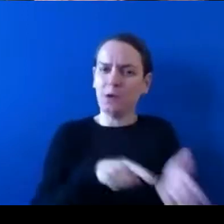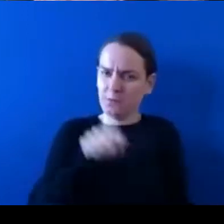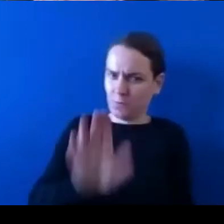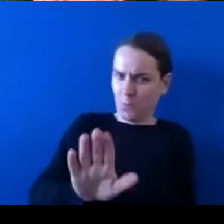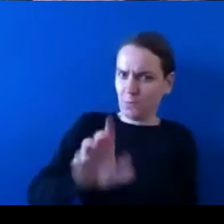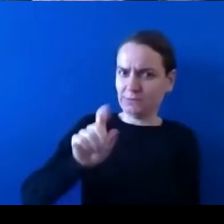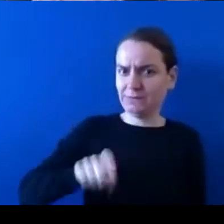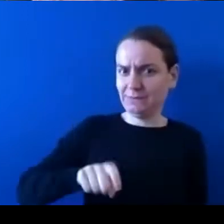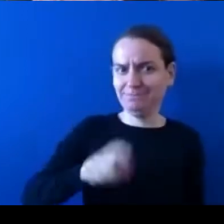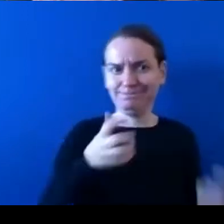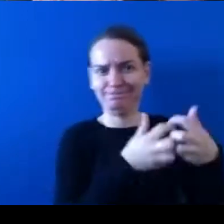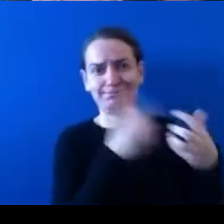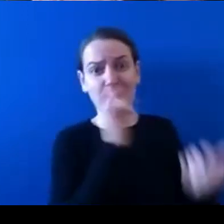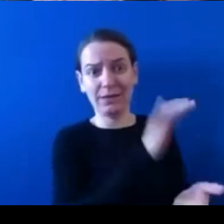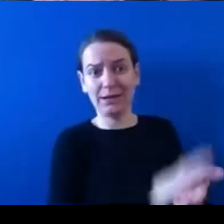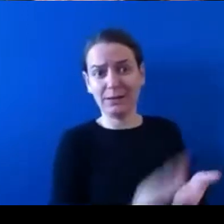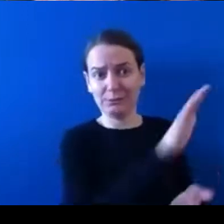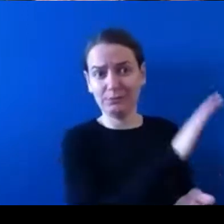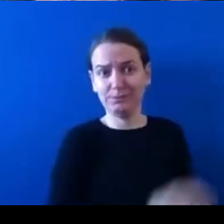format or assistive